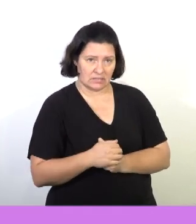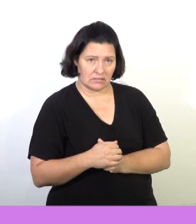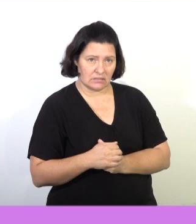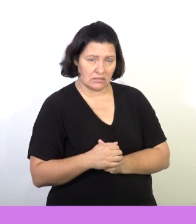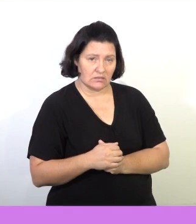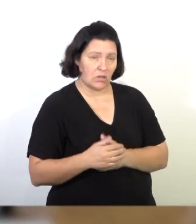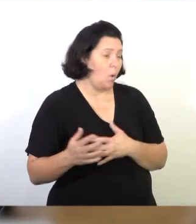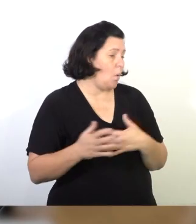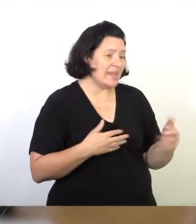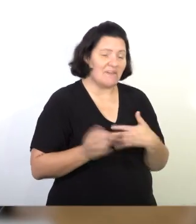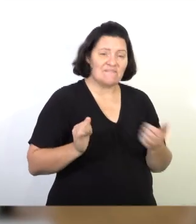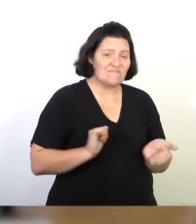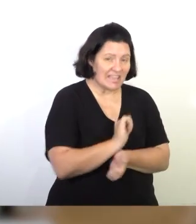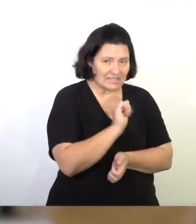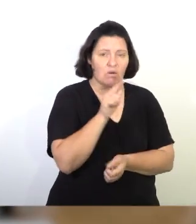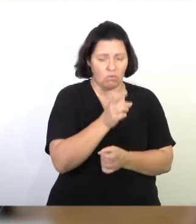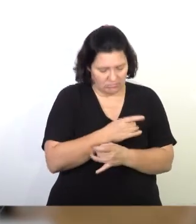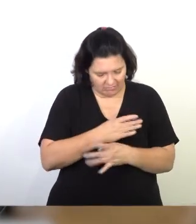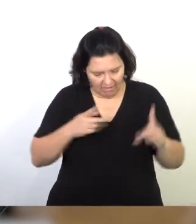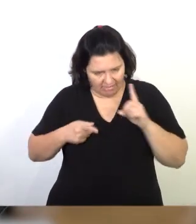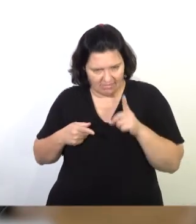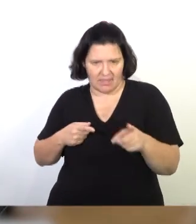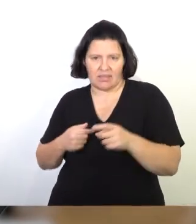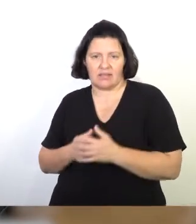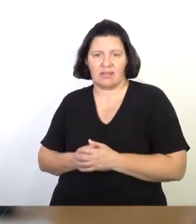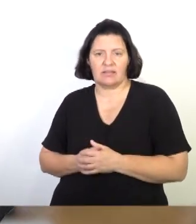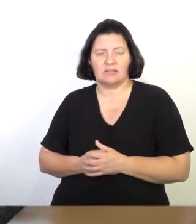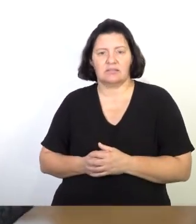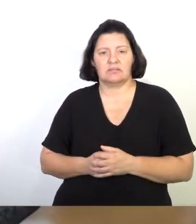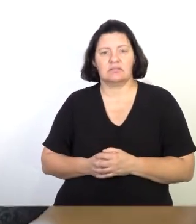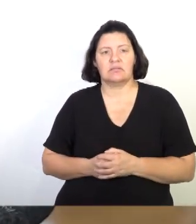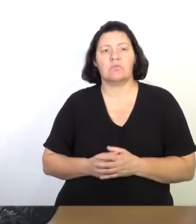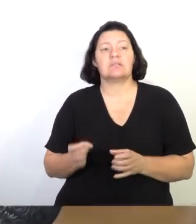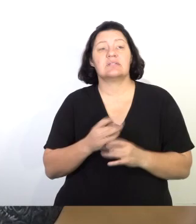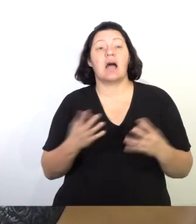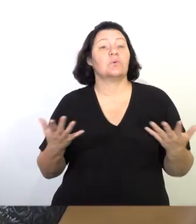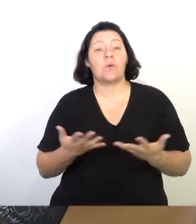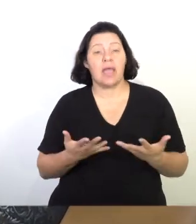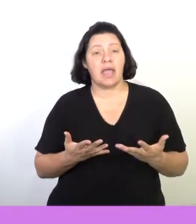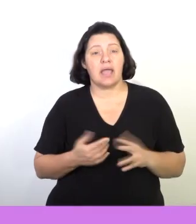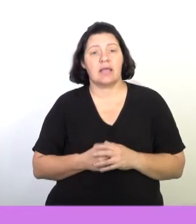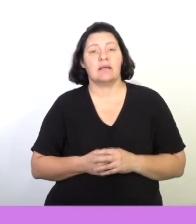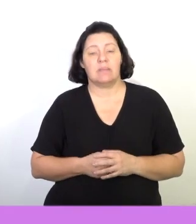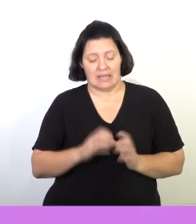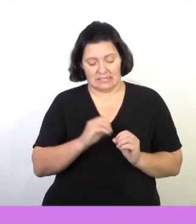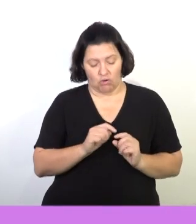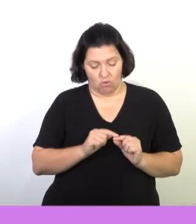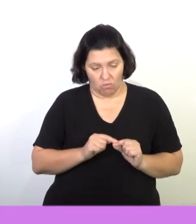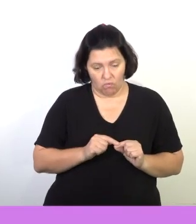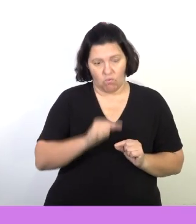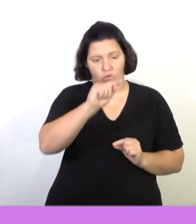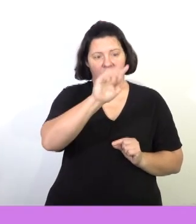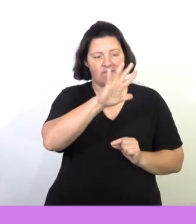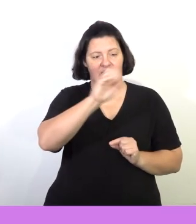rand. And we said whenever there's a fixed charge, that's where your graph will start. So it means this graph is going to start at